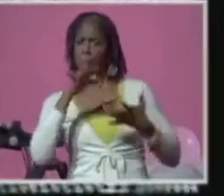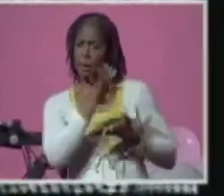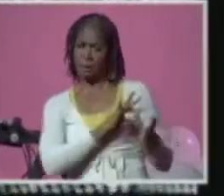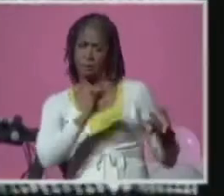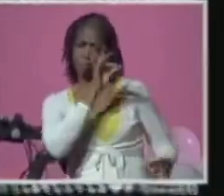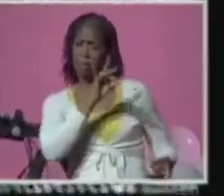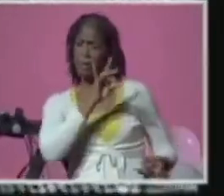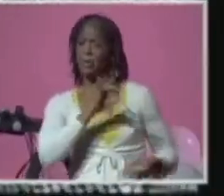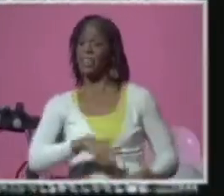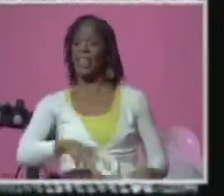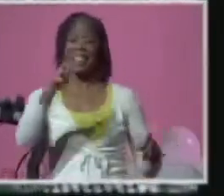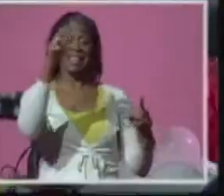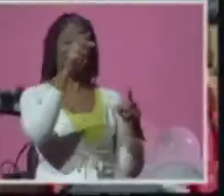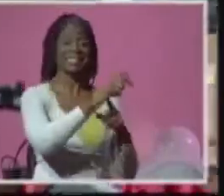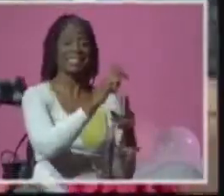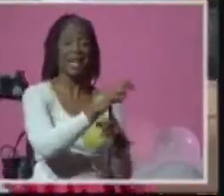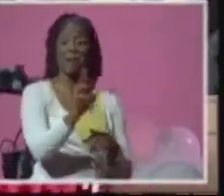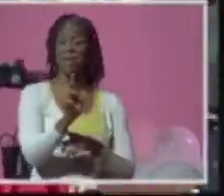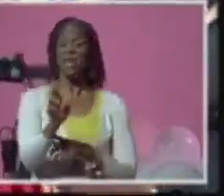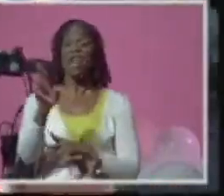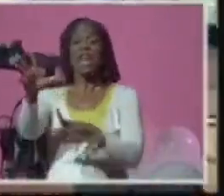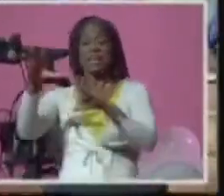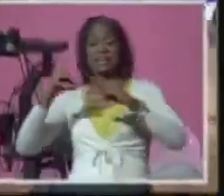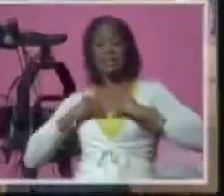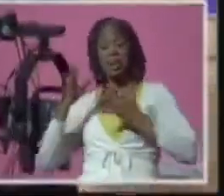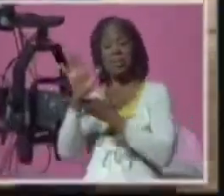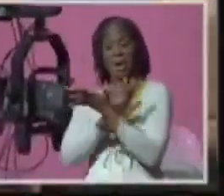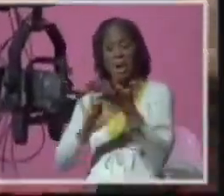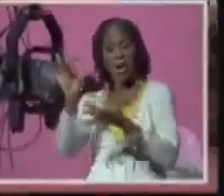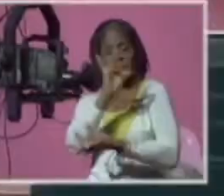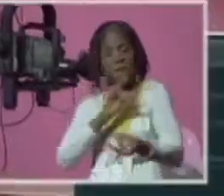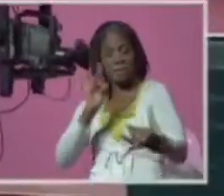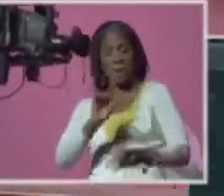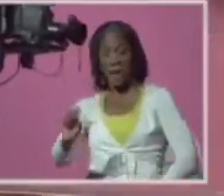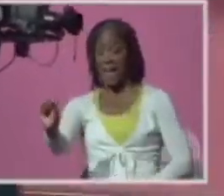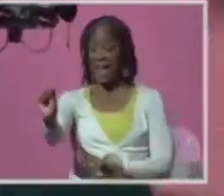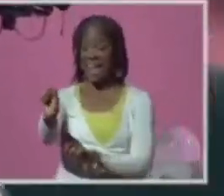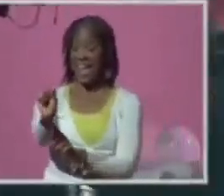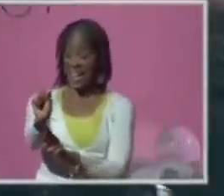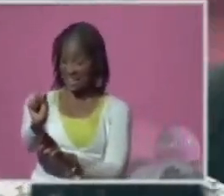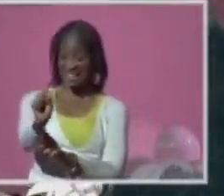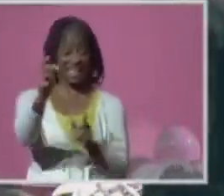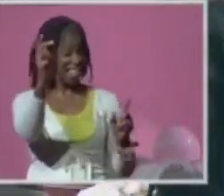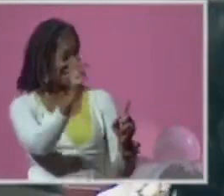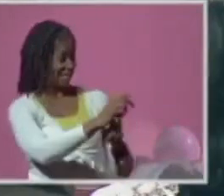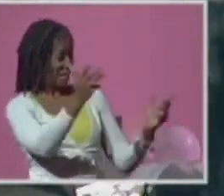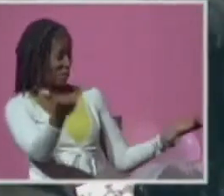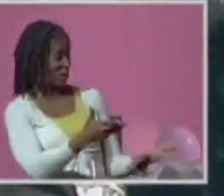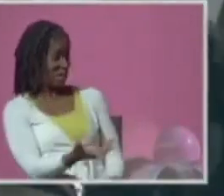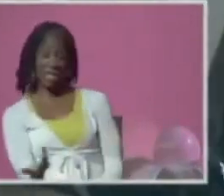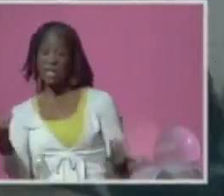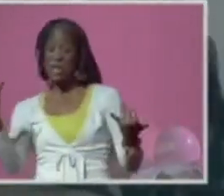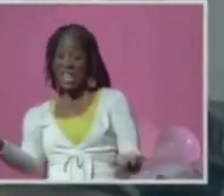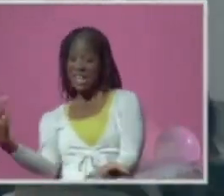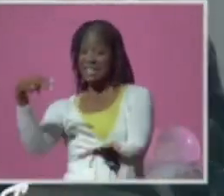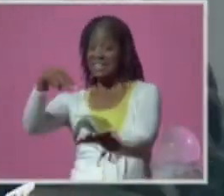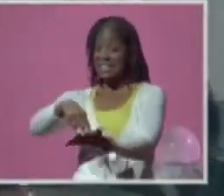here. Receive the Holy Ghost. The champ is here. So stand